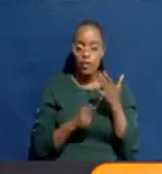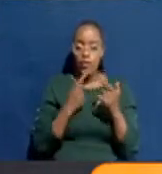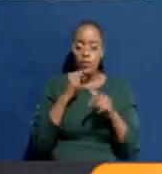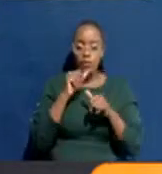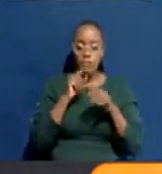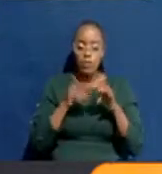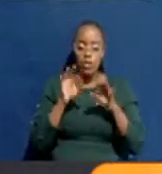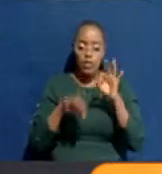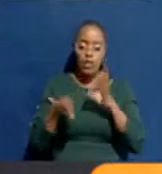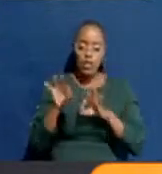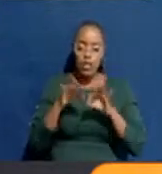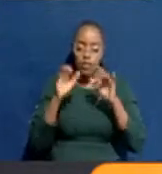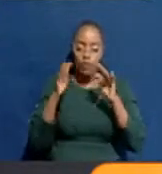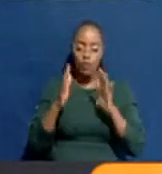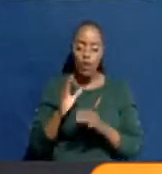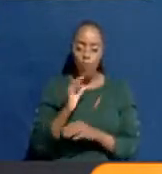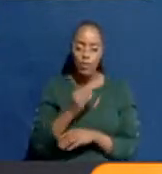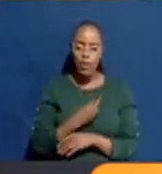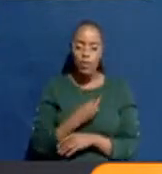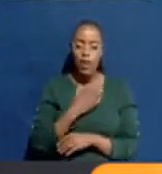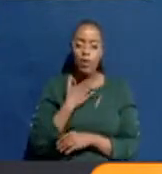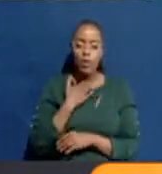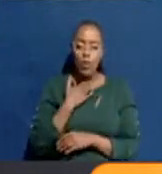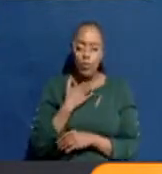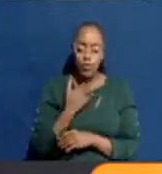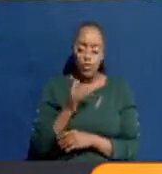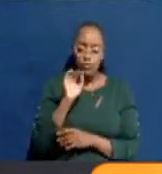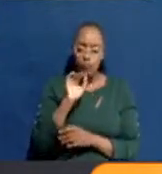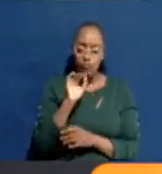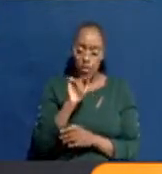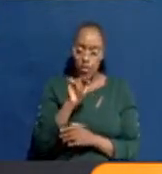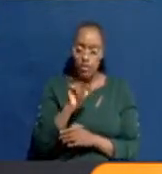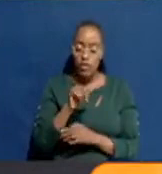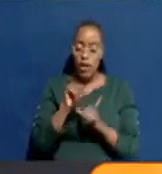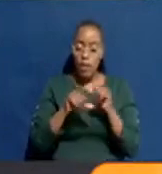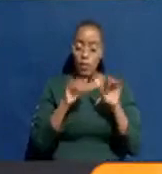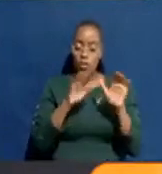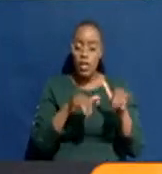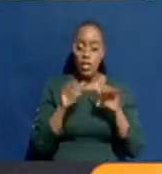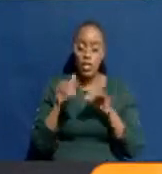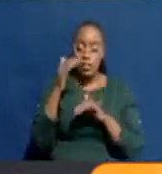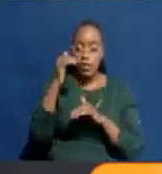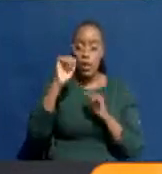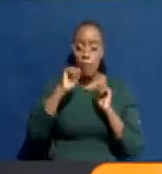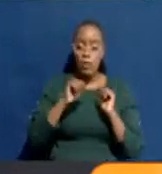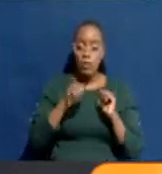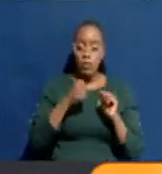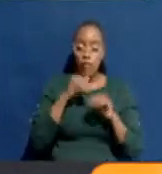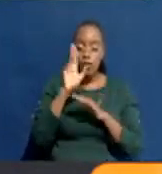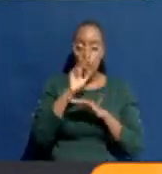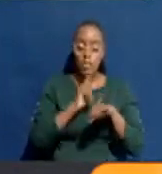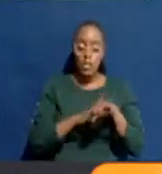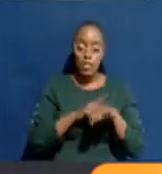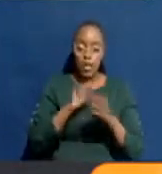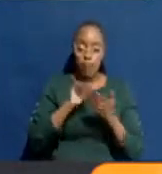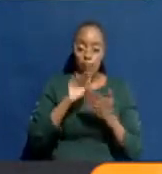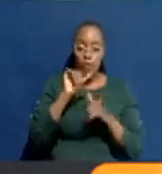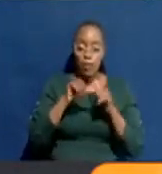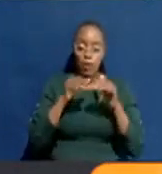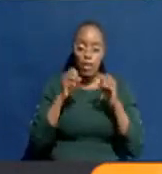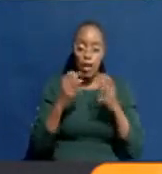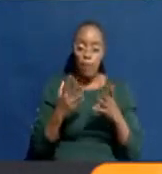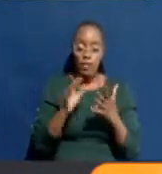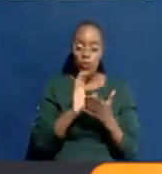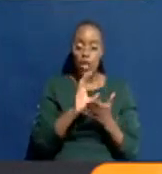about fertilizer for our farmers, and I want to dissuade my brother about agriculture because we could have taken much more time there about how much